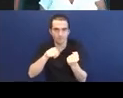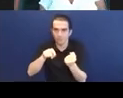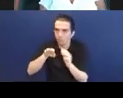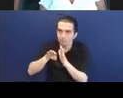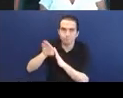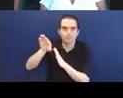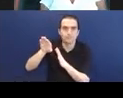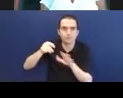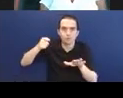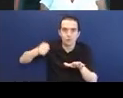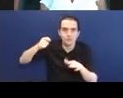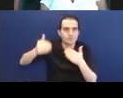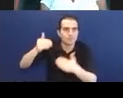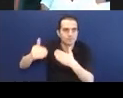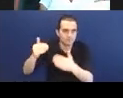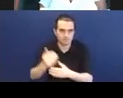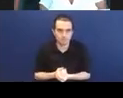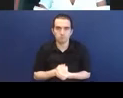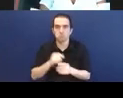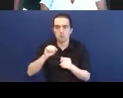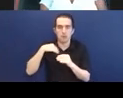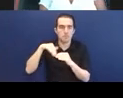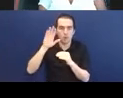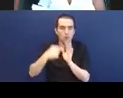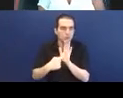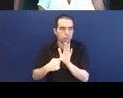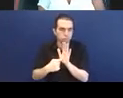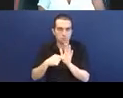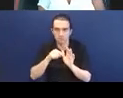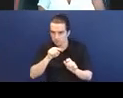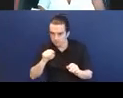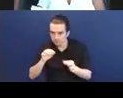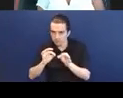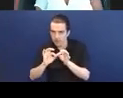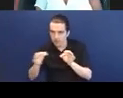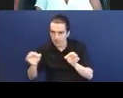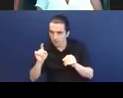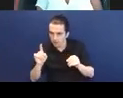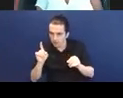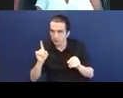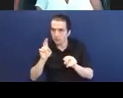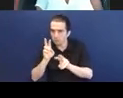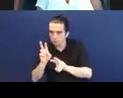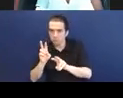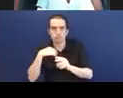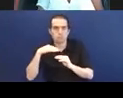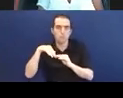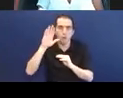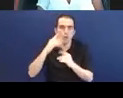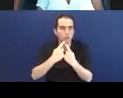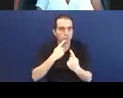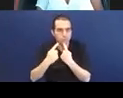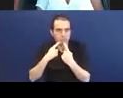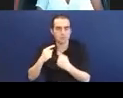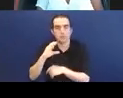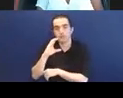CDPF uses to conceptualize why we call ourselves, for example, one concept is disabled people, why we still choose to call